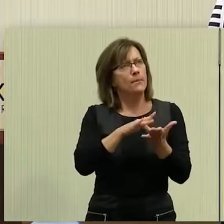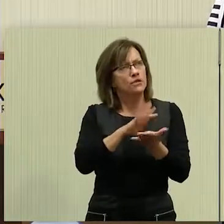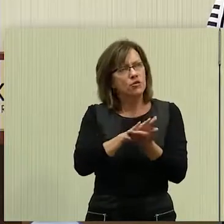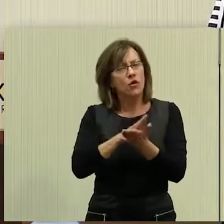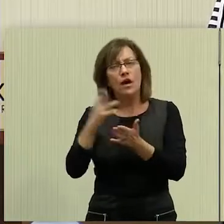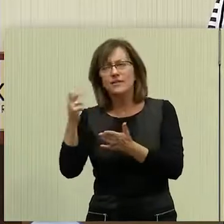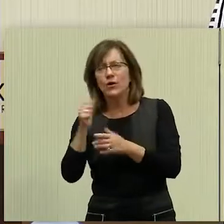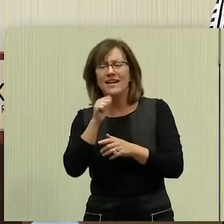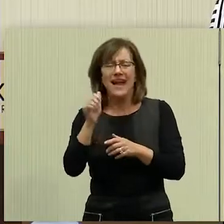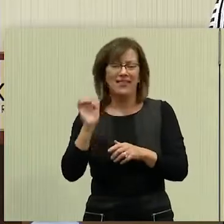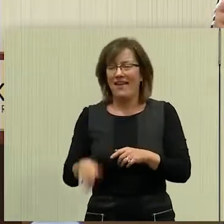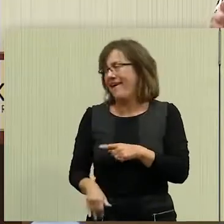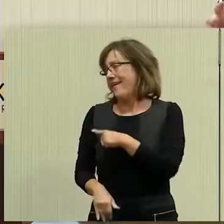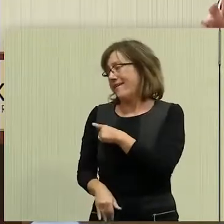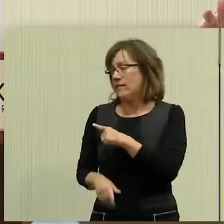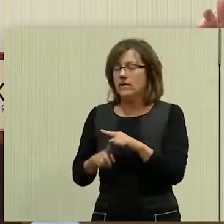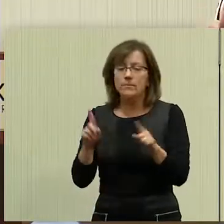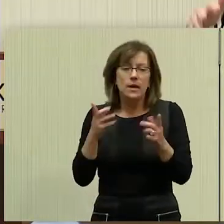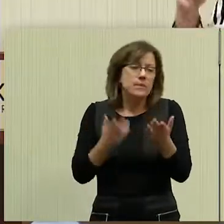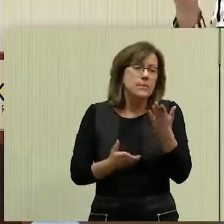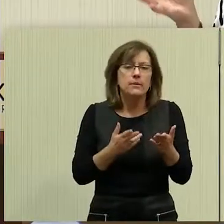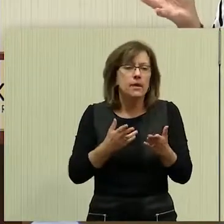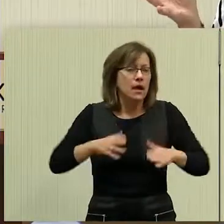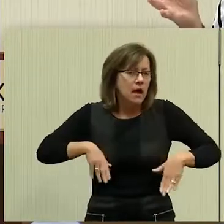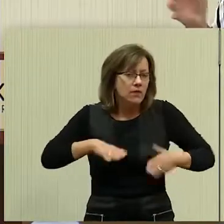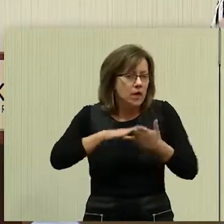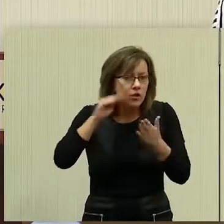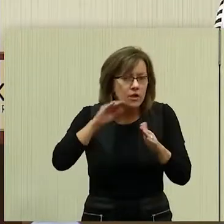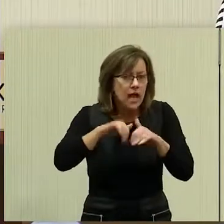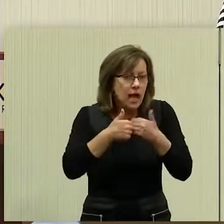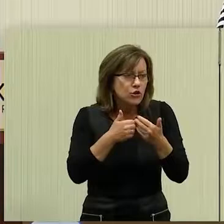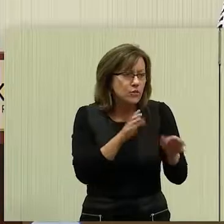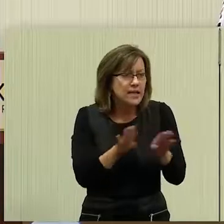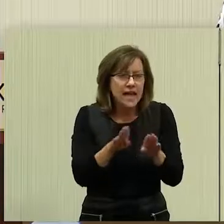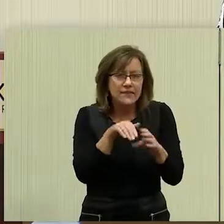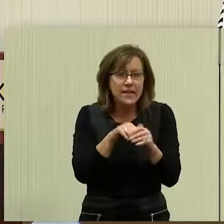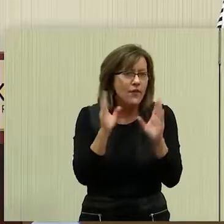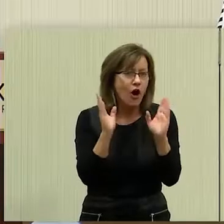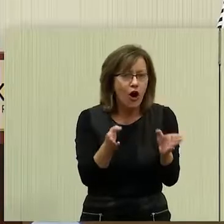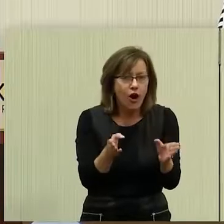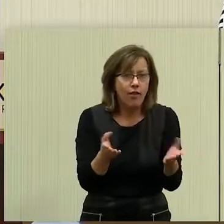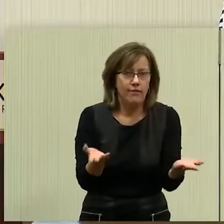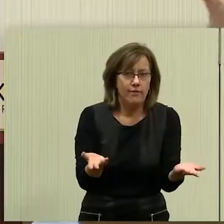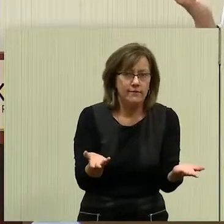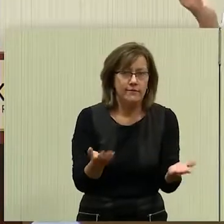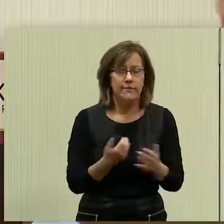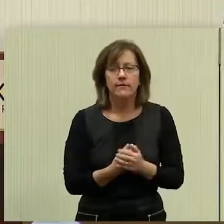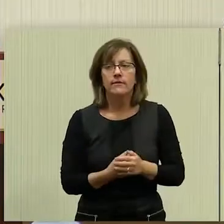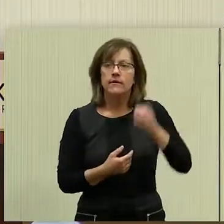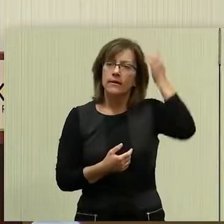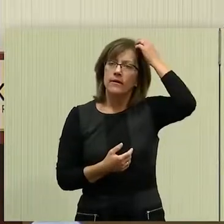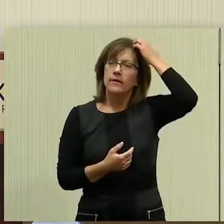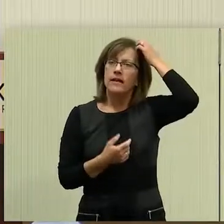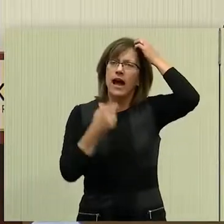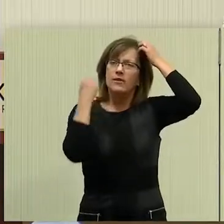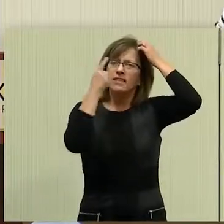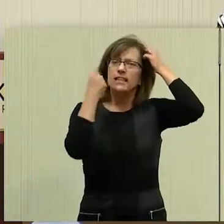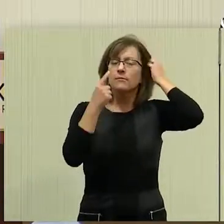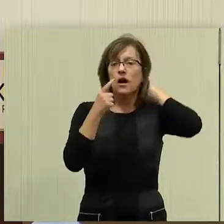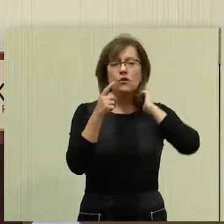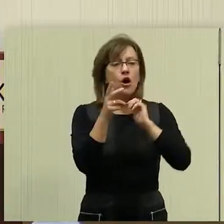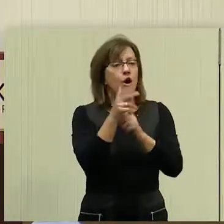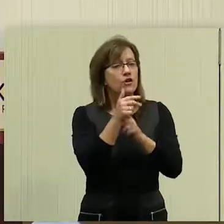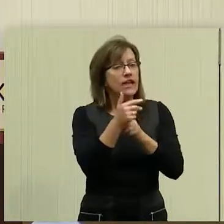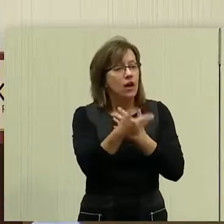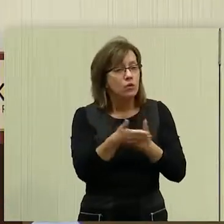be using that kind of example, but they may not have learned yet, like how do you act in the hall? I know even, like I was thinking about hotel rooms, having